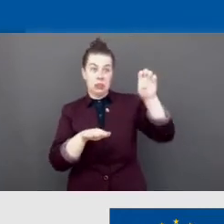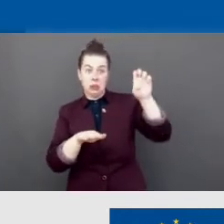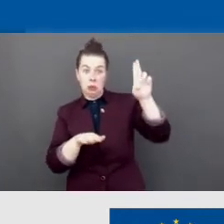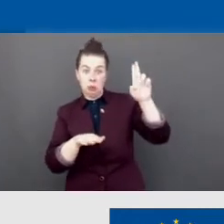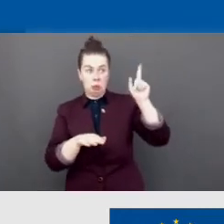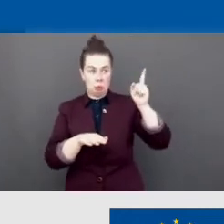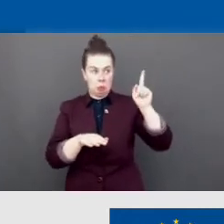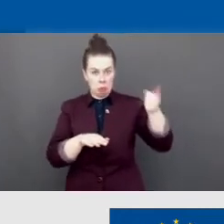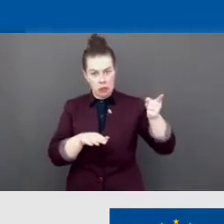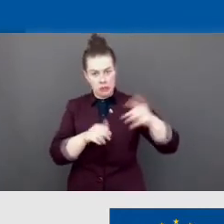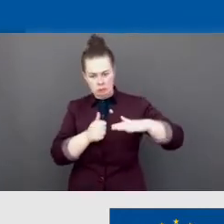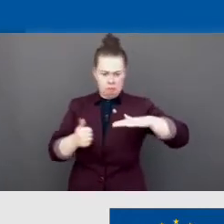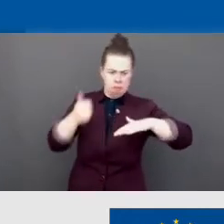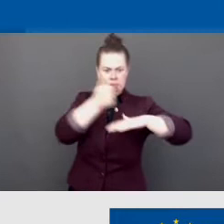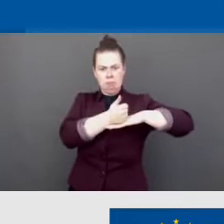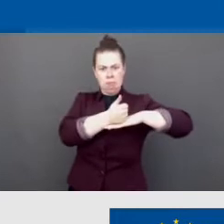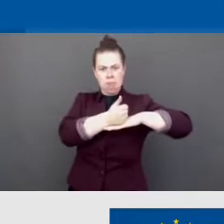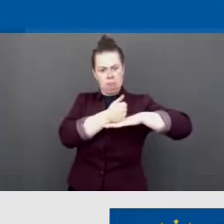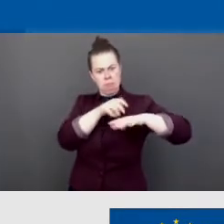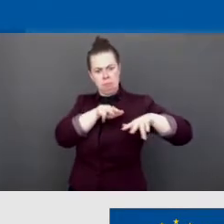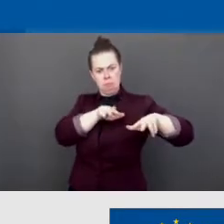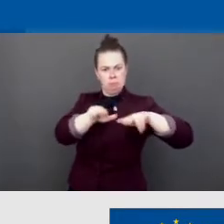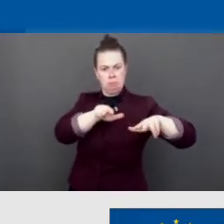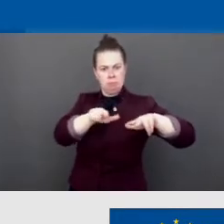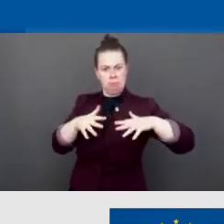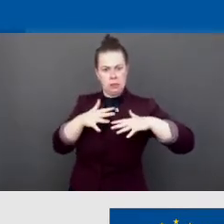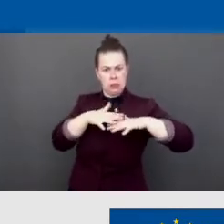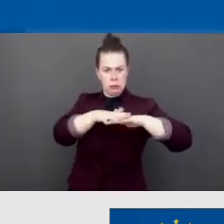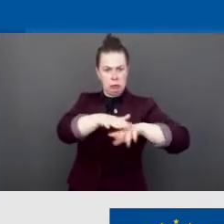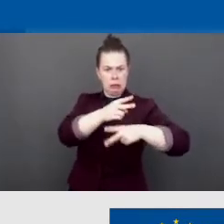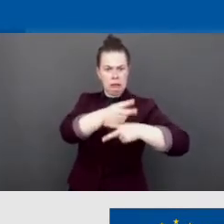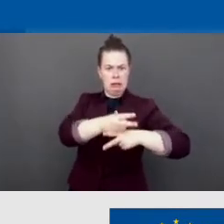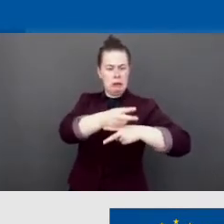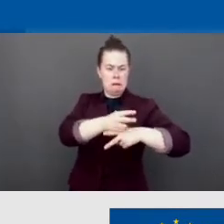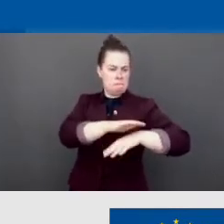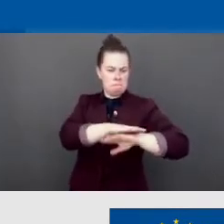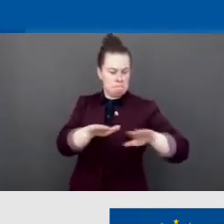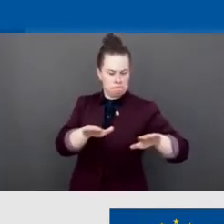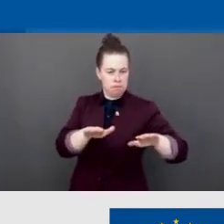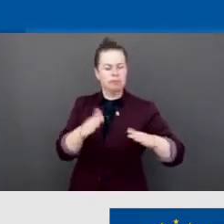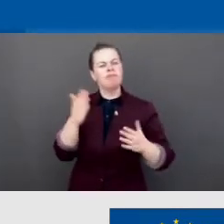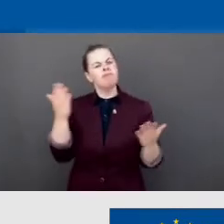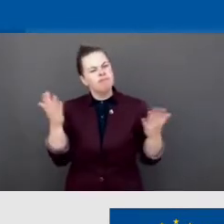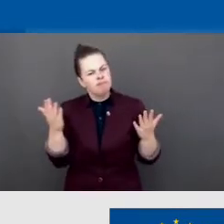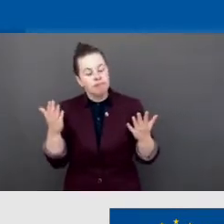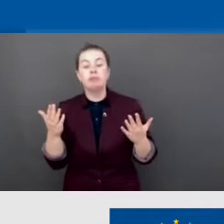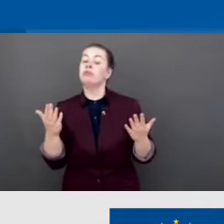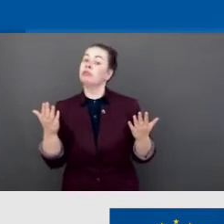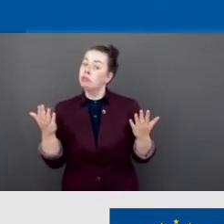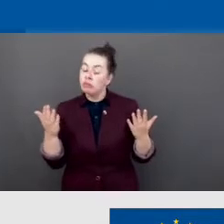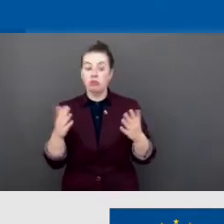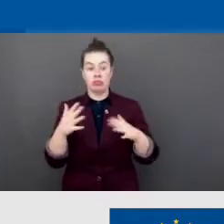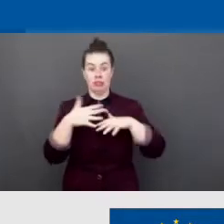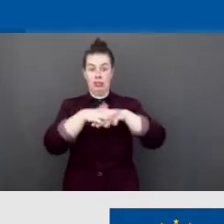only for the integrated care. In a very strict academic perspective, the concept of integrated care